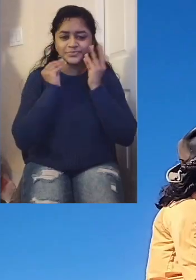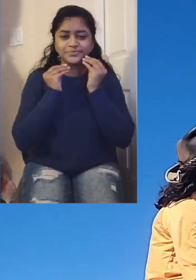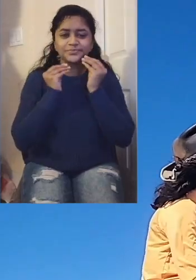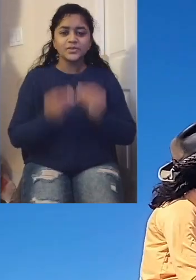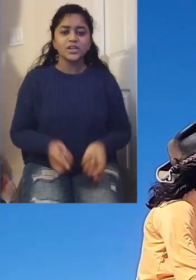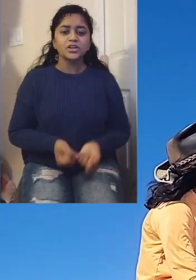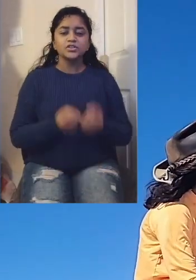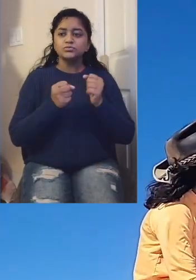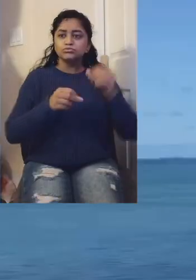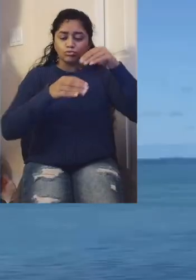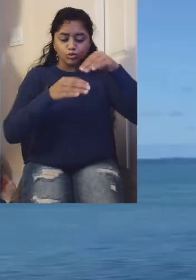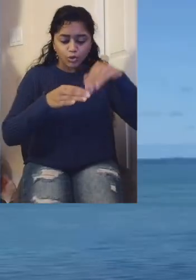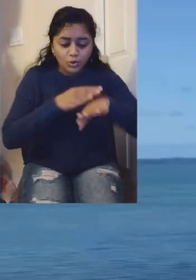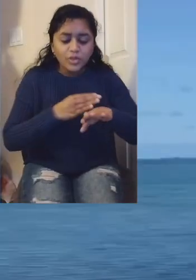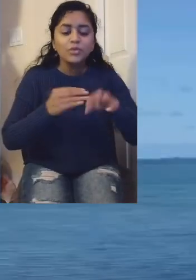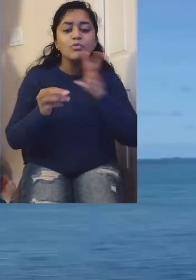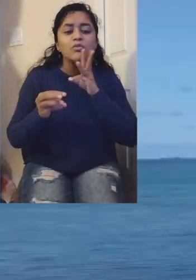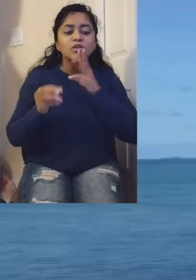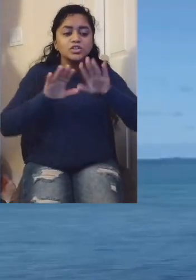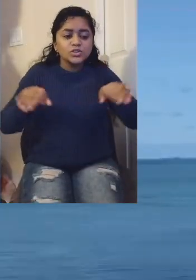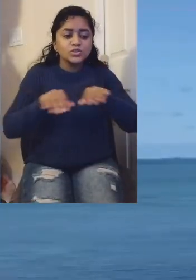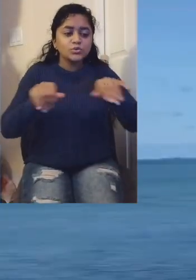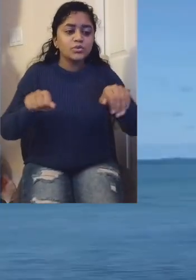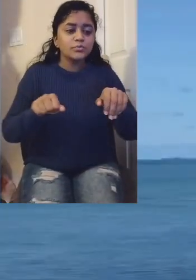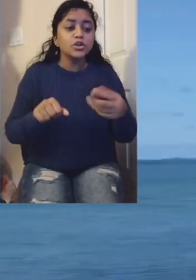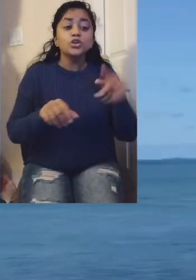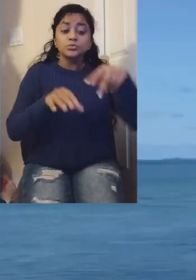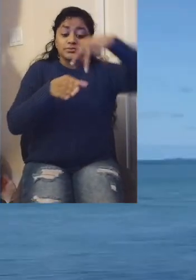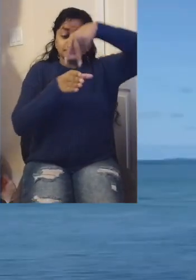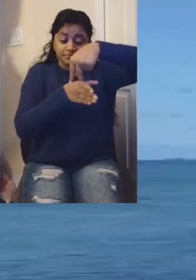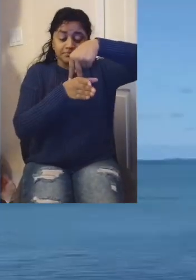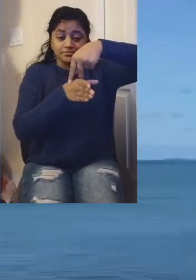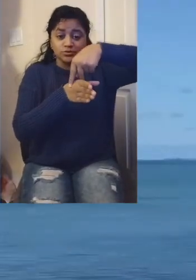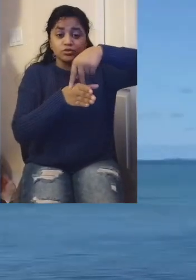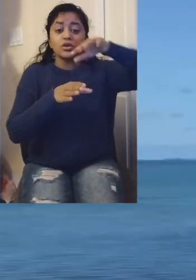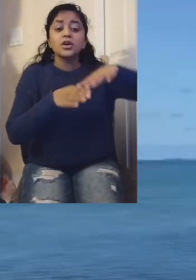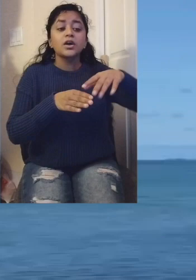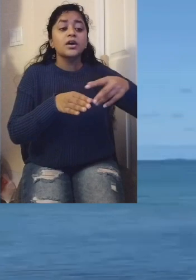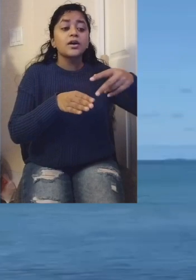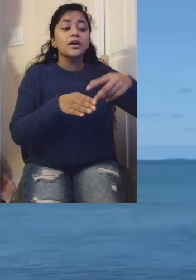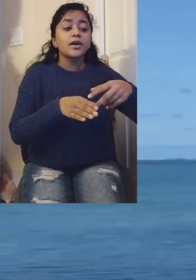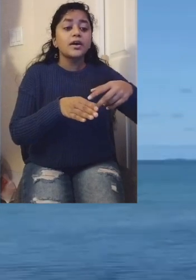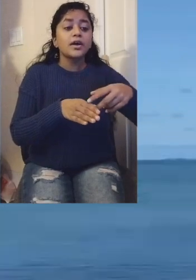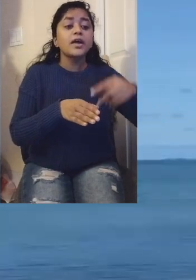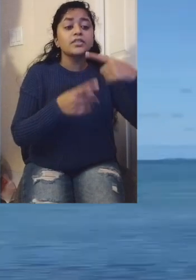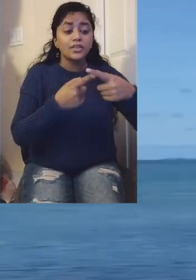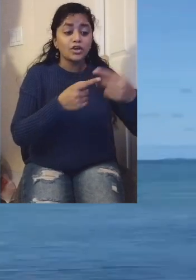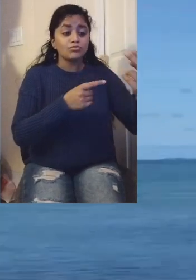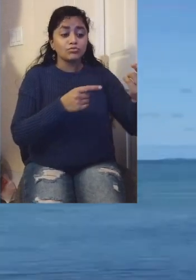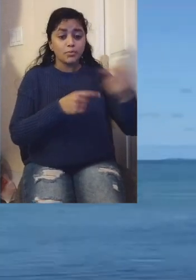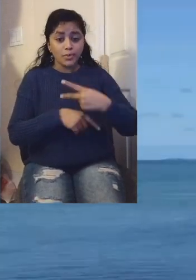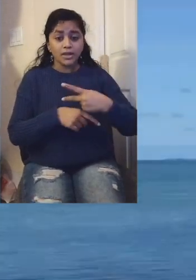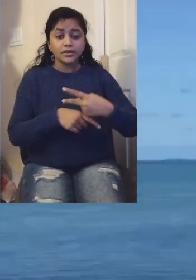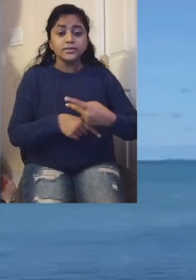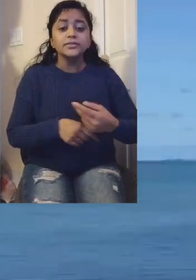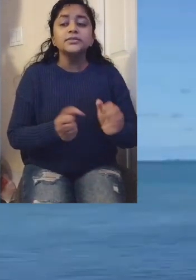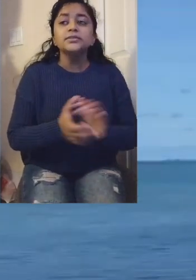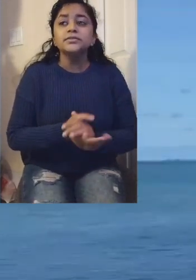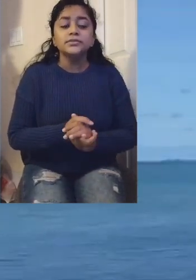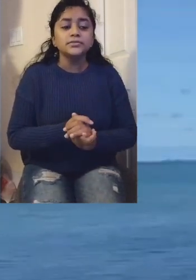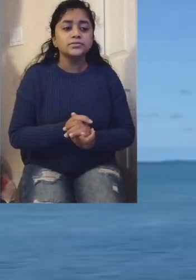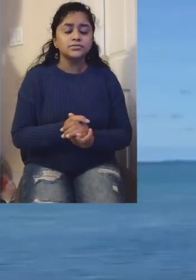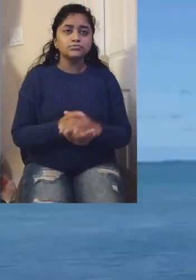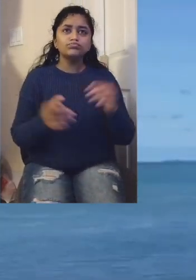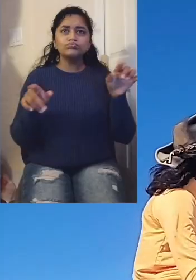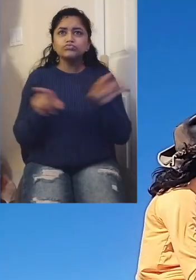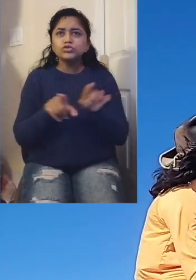what is involved? So basically we have different options. You can either just do a beach ride where we ride along the